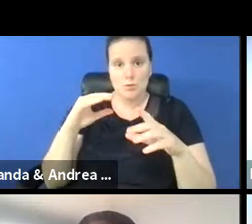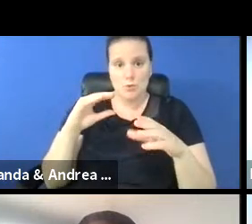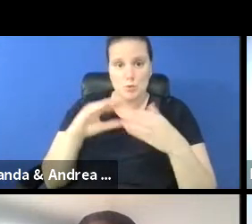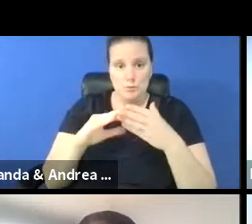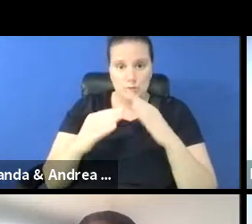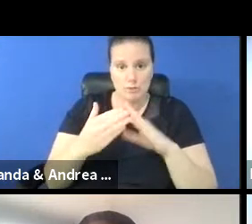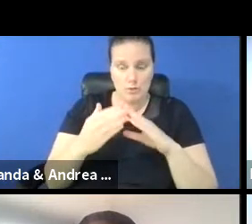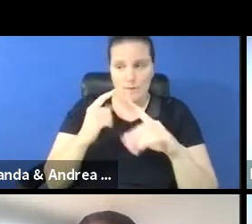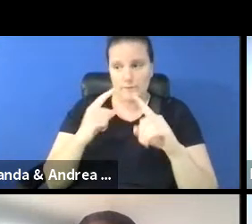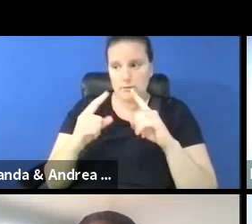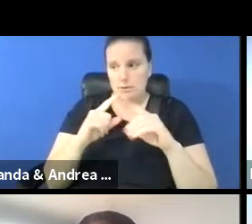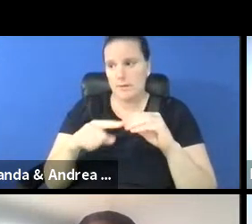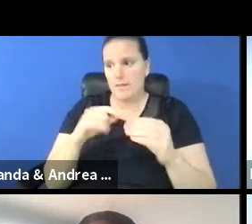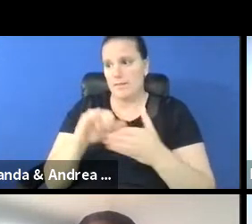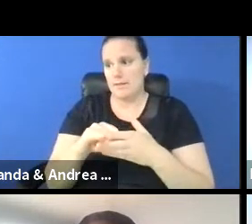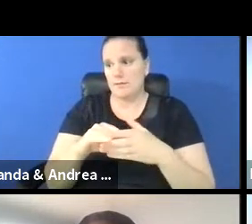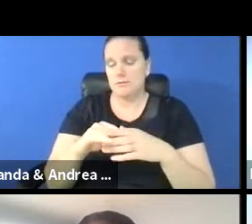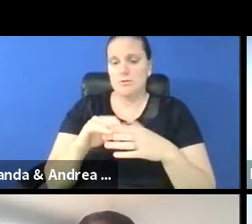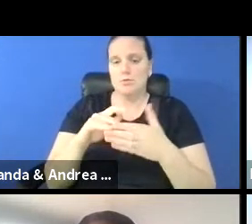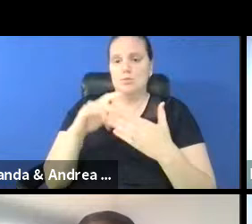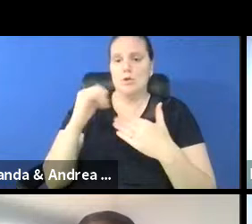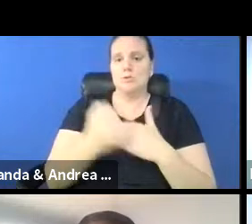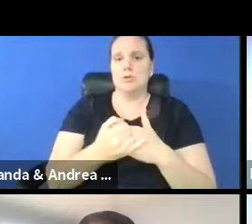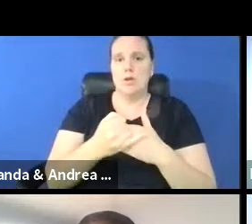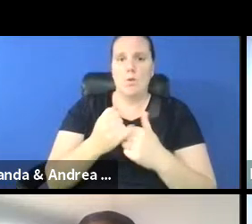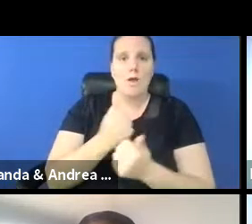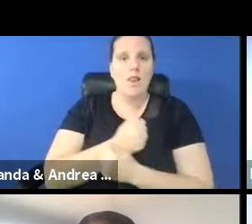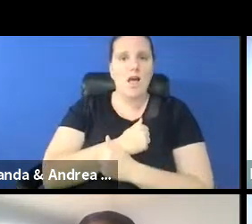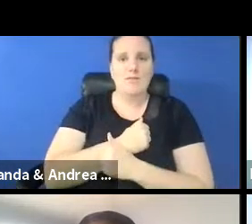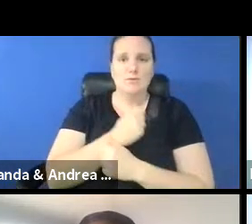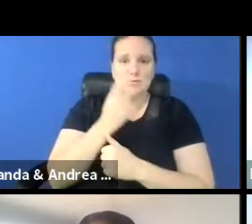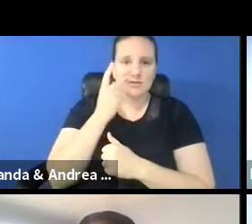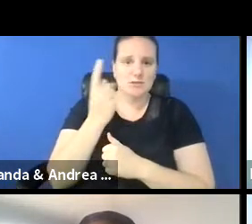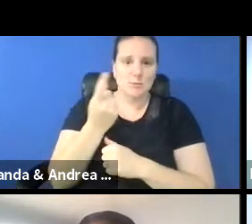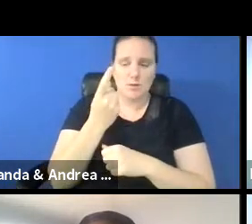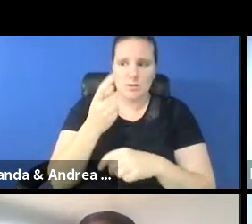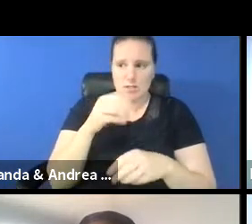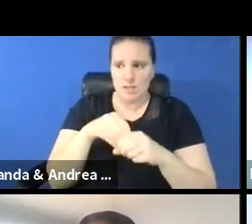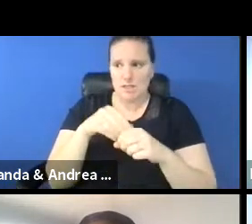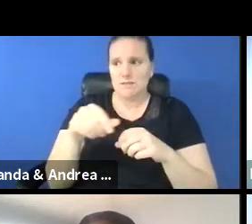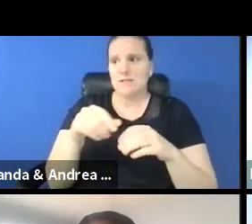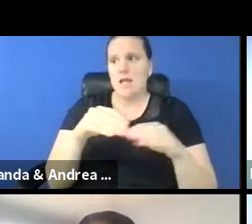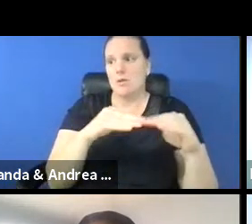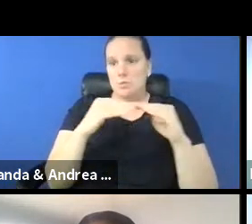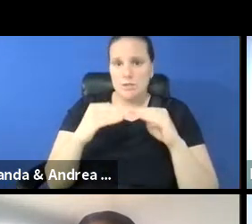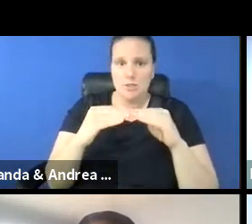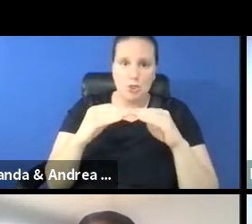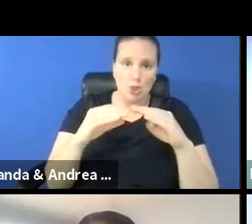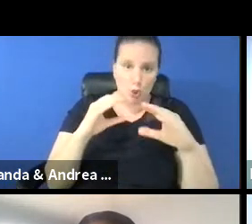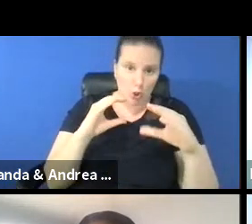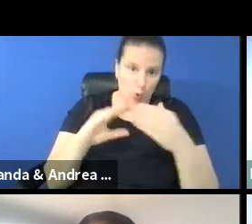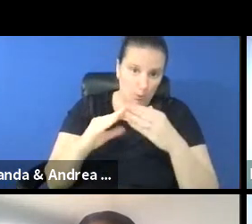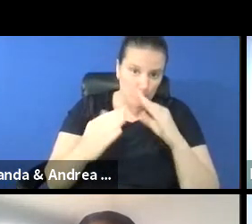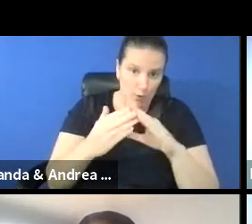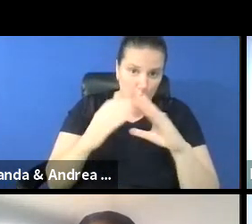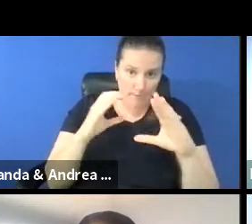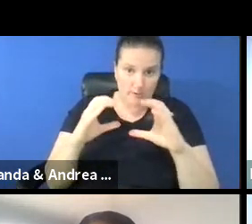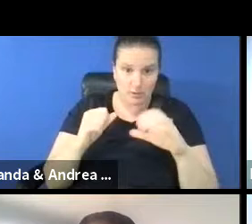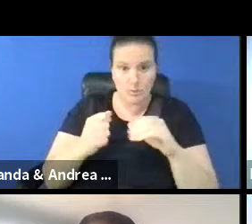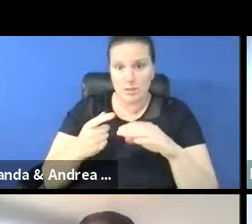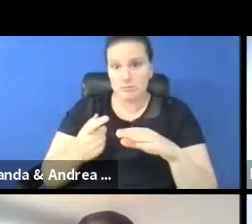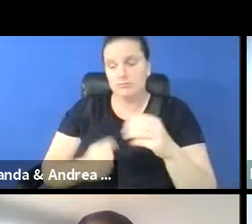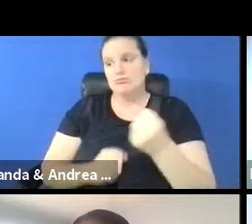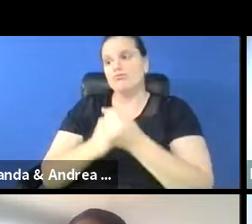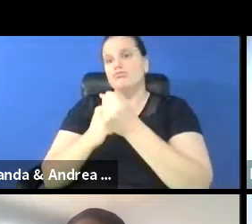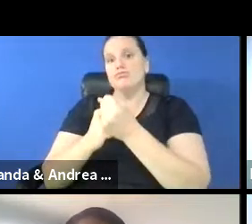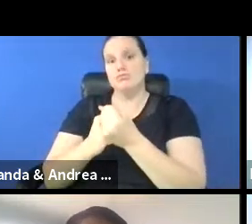that happened about this project. And I would love to see some of specifically the equity conversations or the community conversations so we can leverage that and honor the work